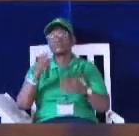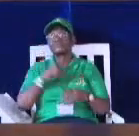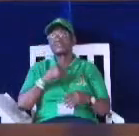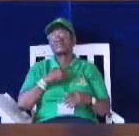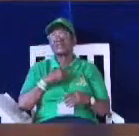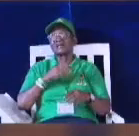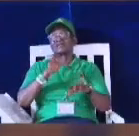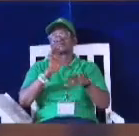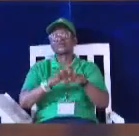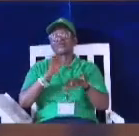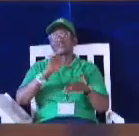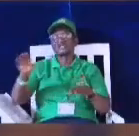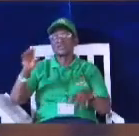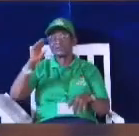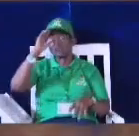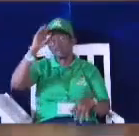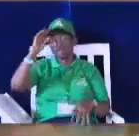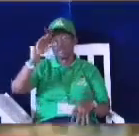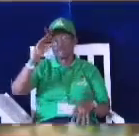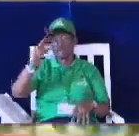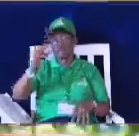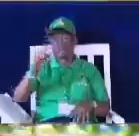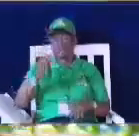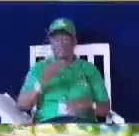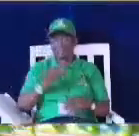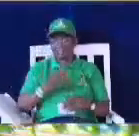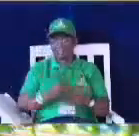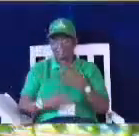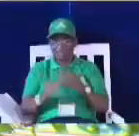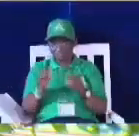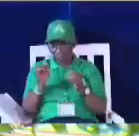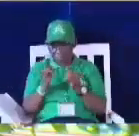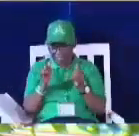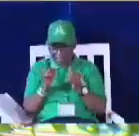touched a man, born lame.